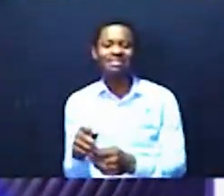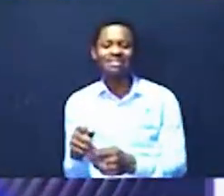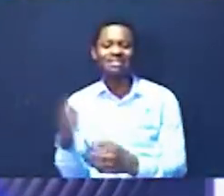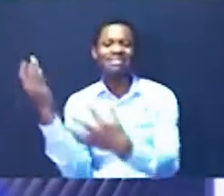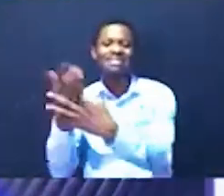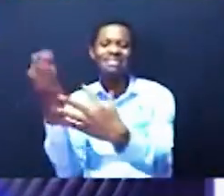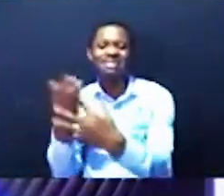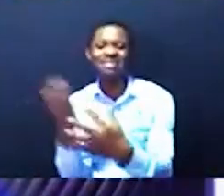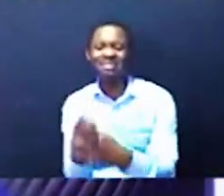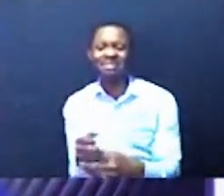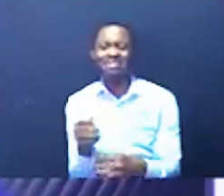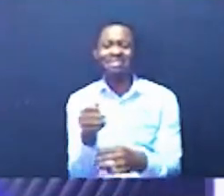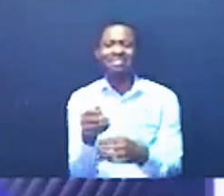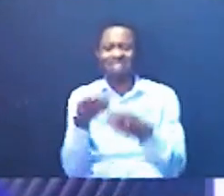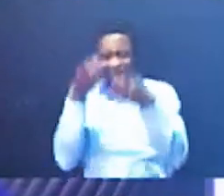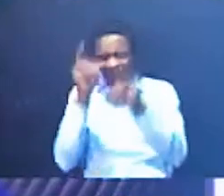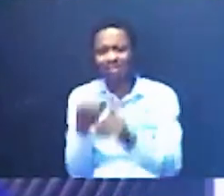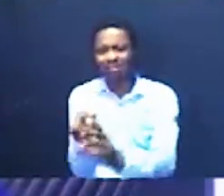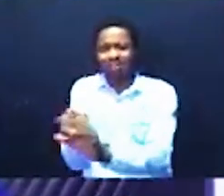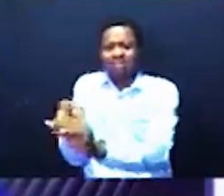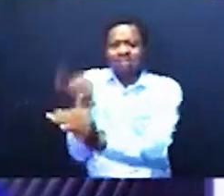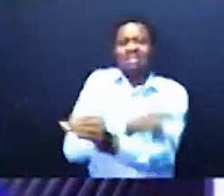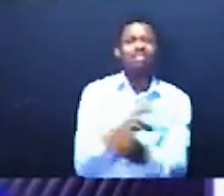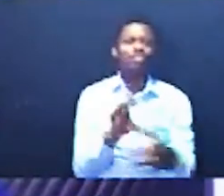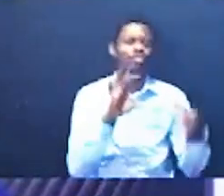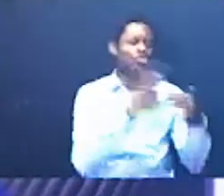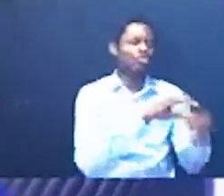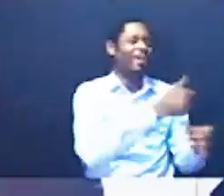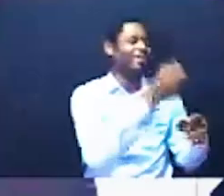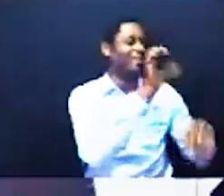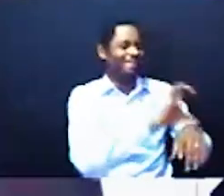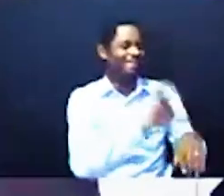another assembly. Be there and be real.